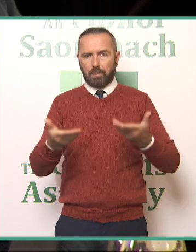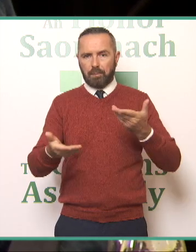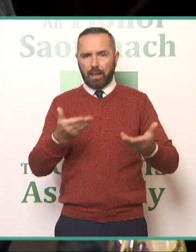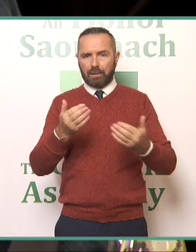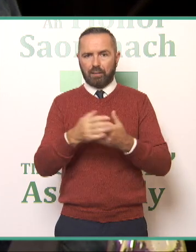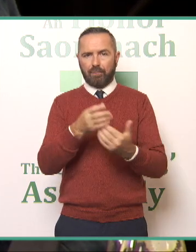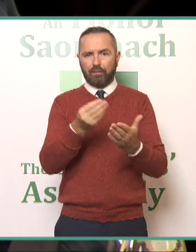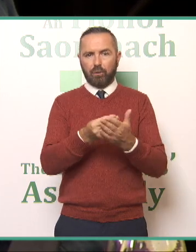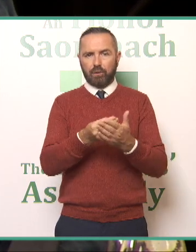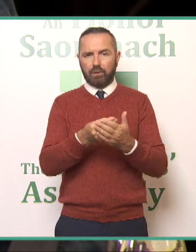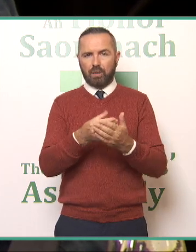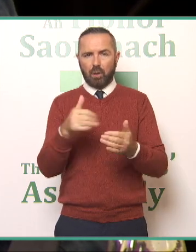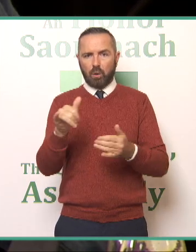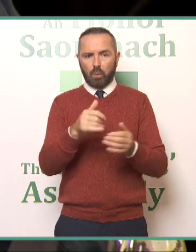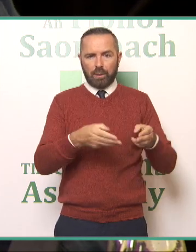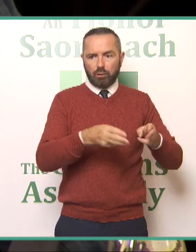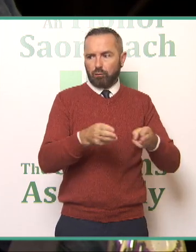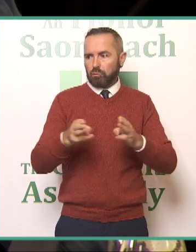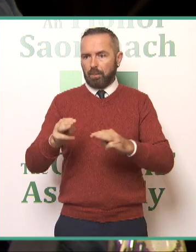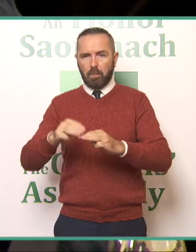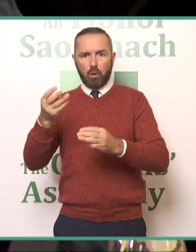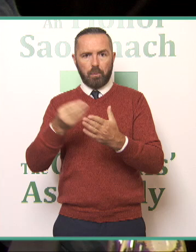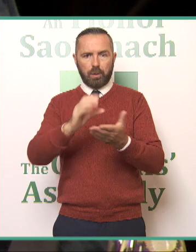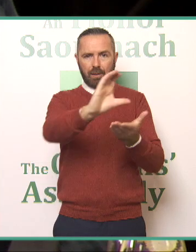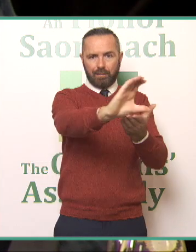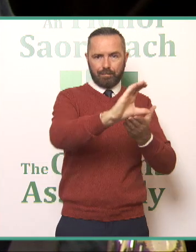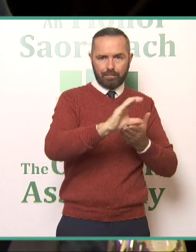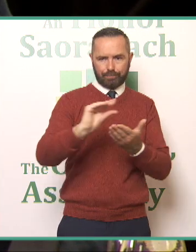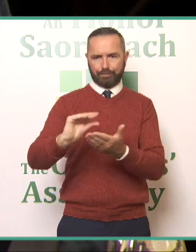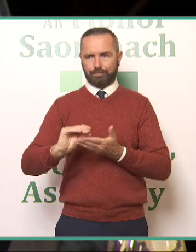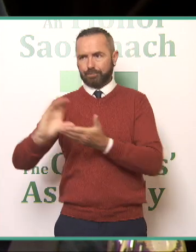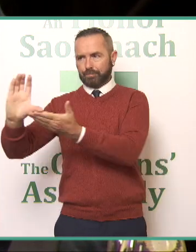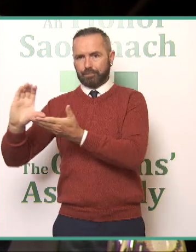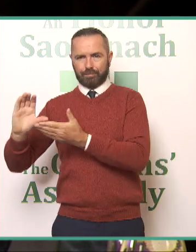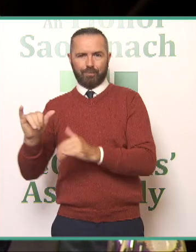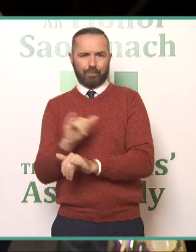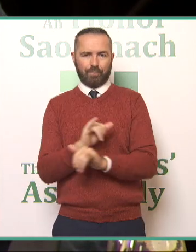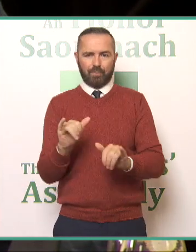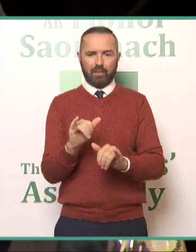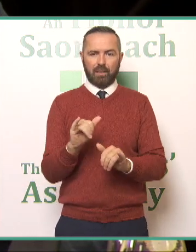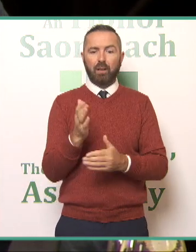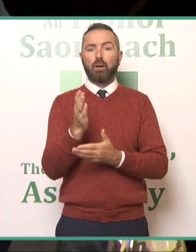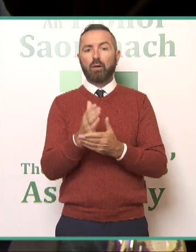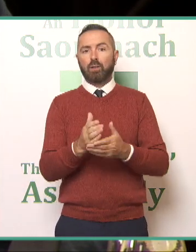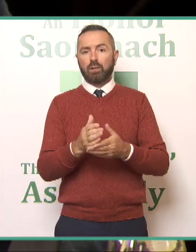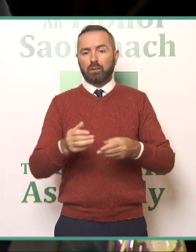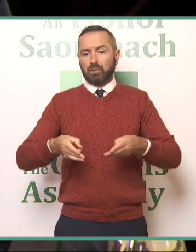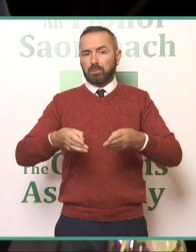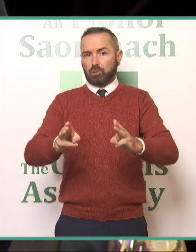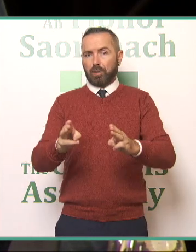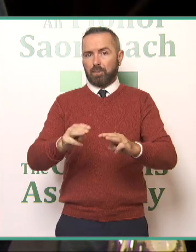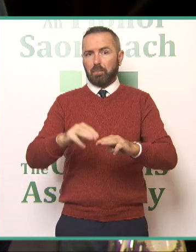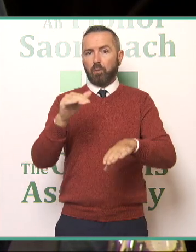which streams are then weighted. And some streams are going to be more effective than others. And again, James could tell you a lot more about this than I could for